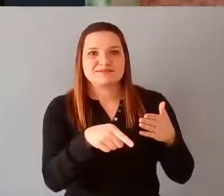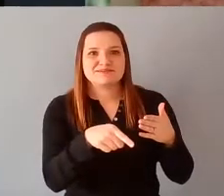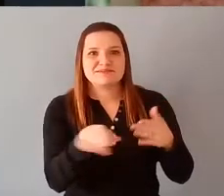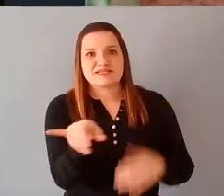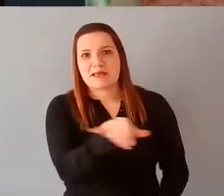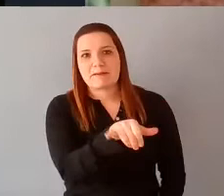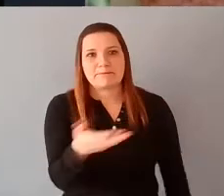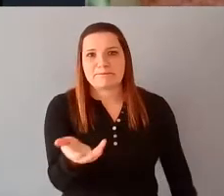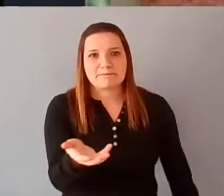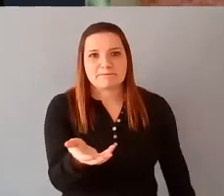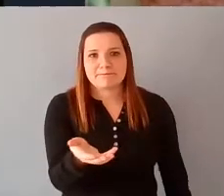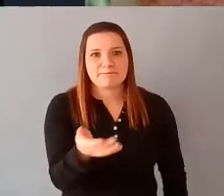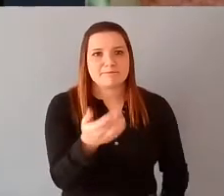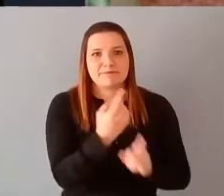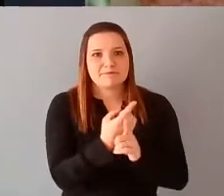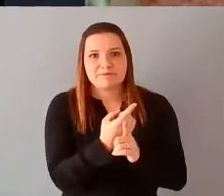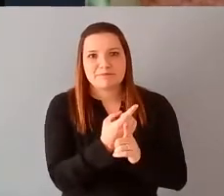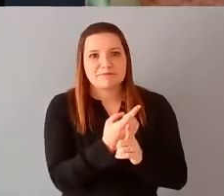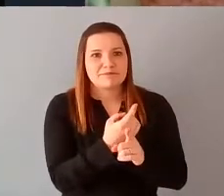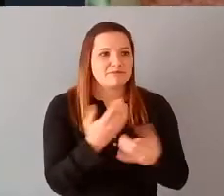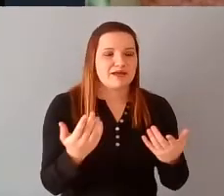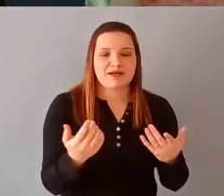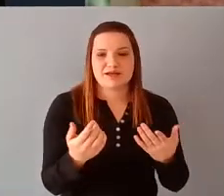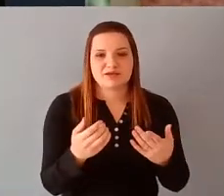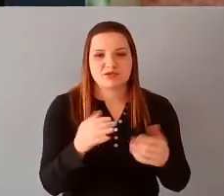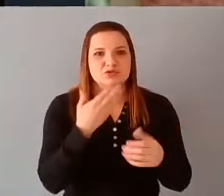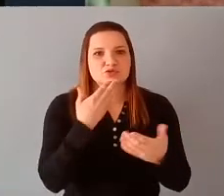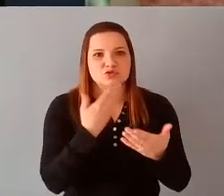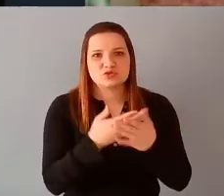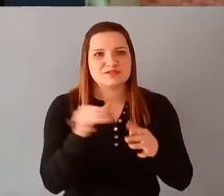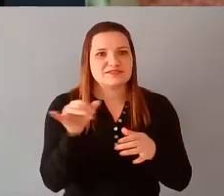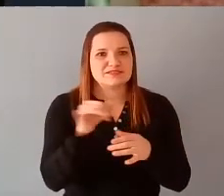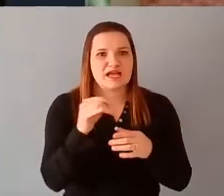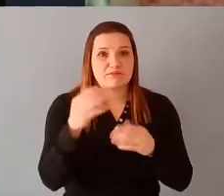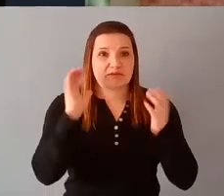and just as accurate of testing for